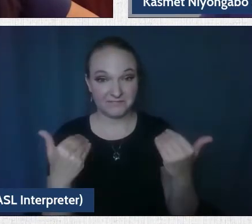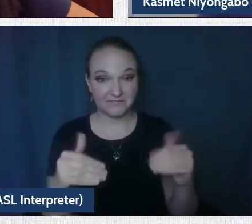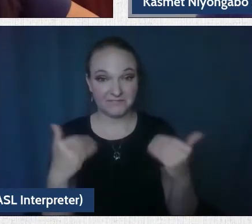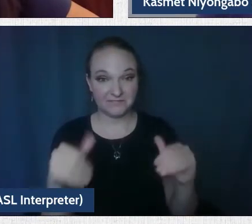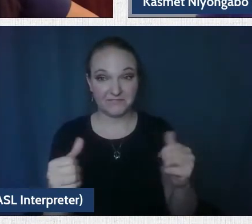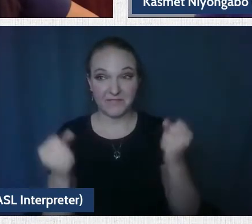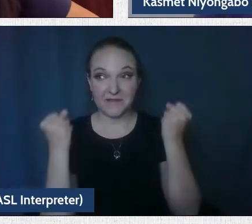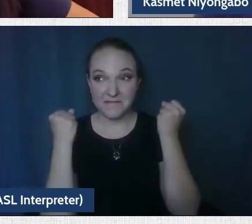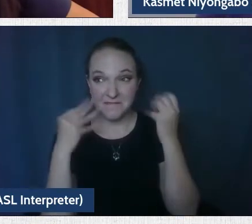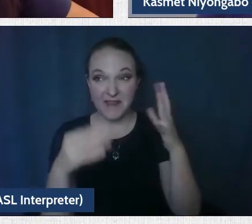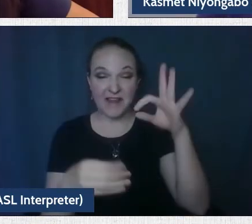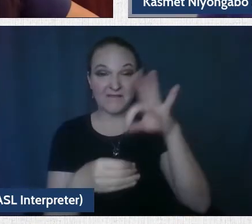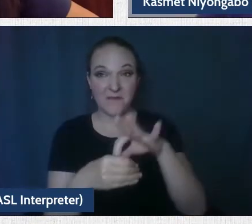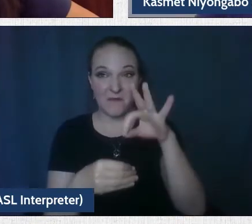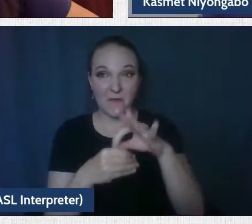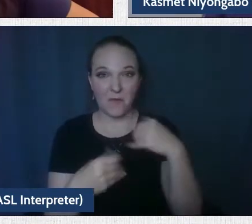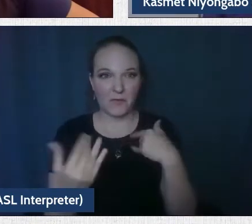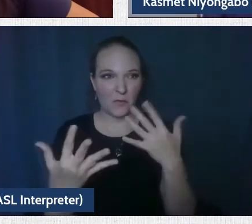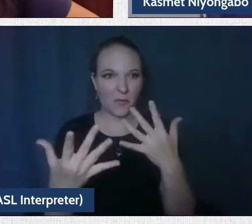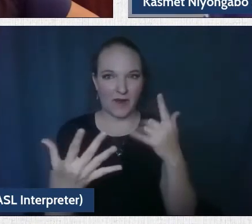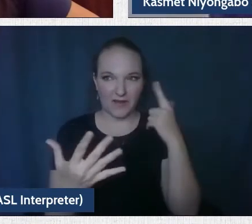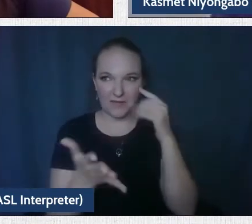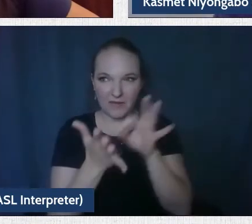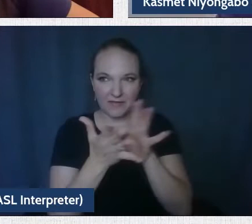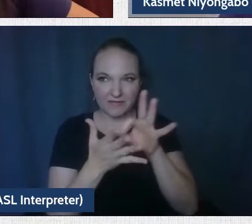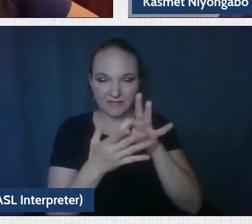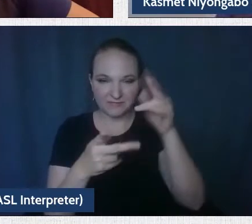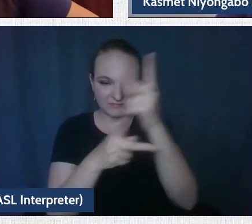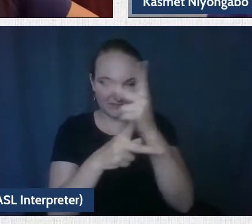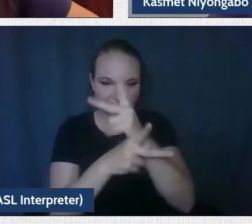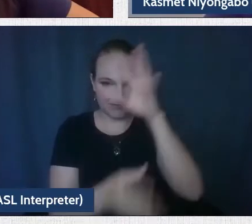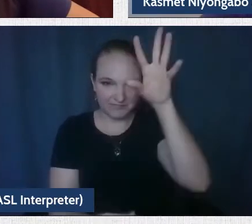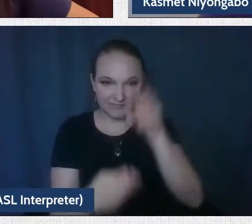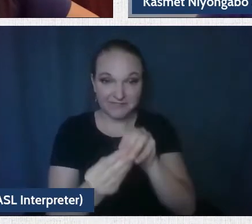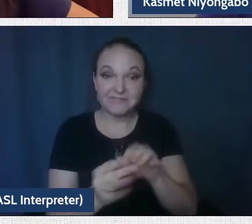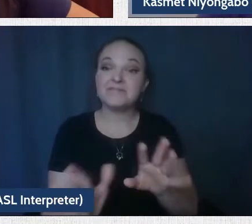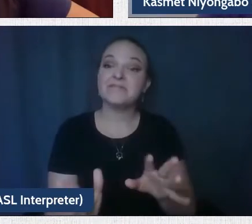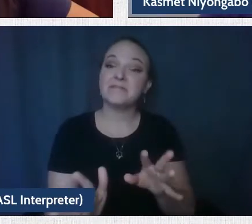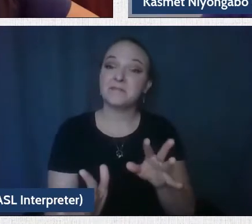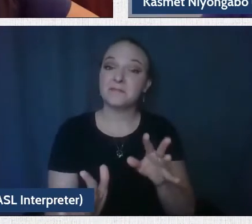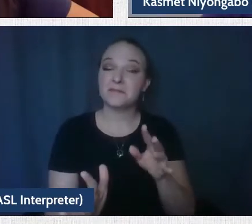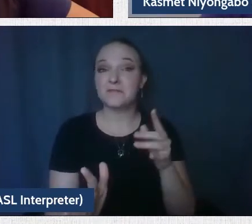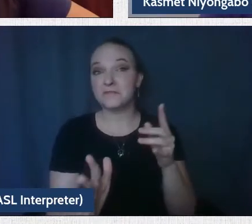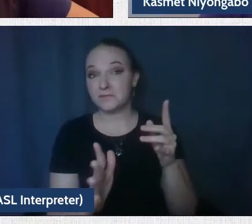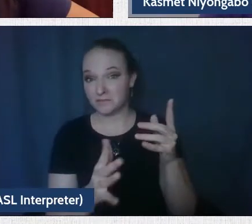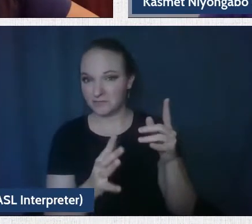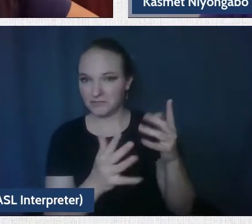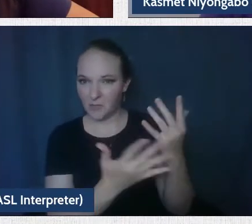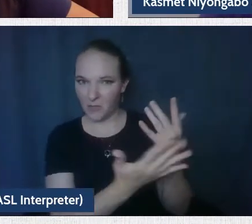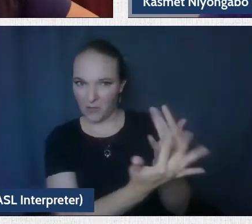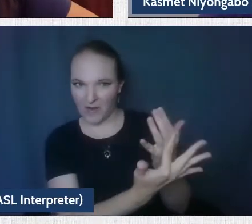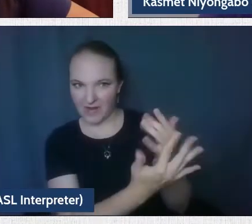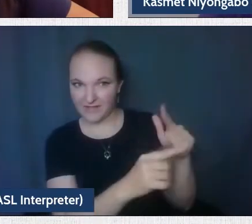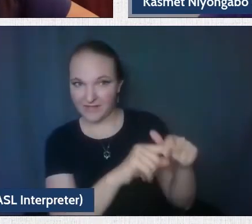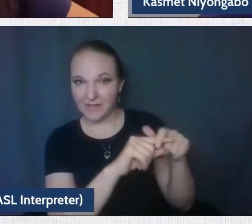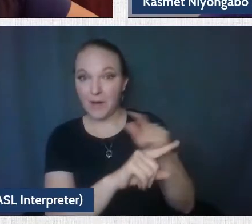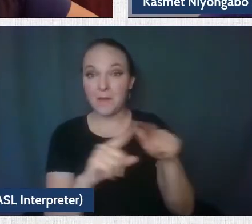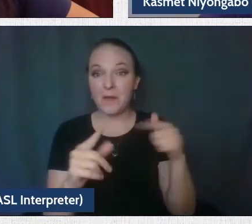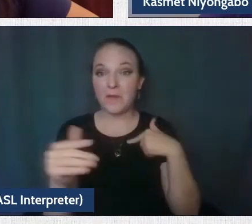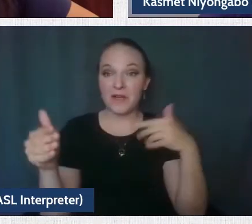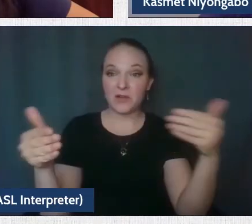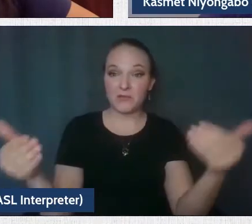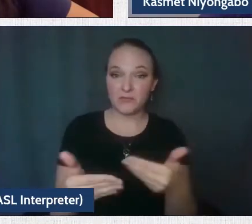still some results coming in. So while we wait, let's introduce the signature drink. It's called